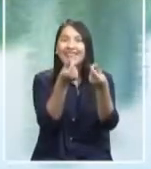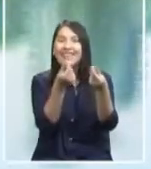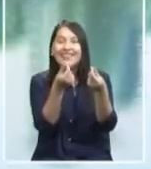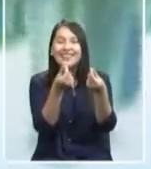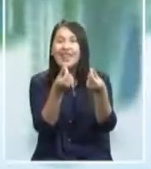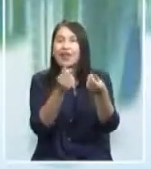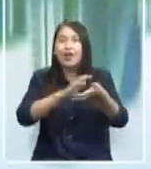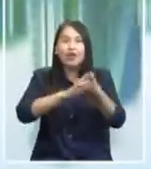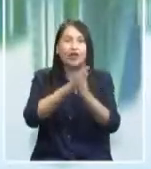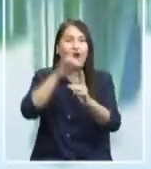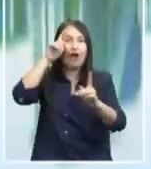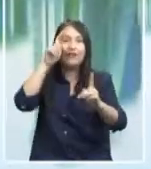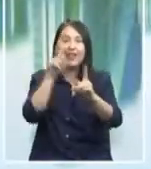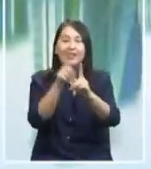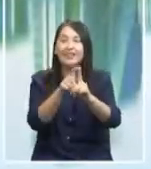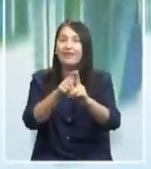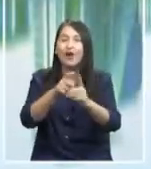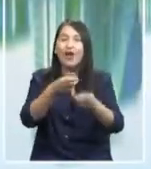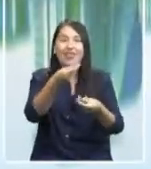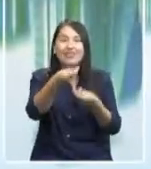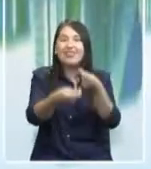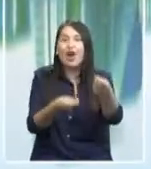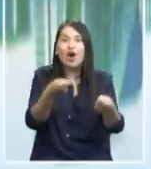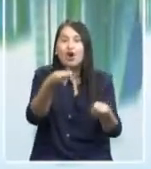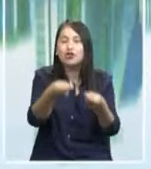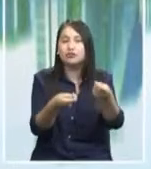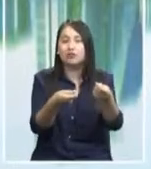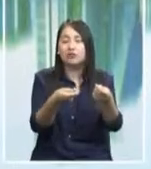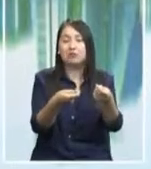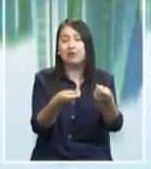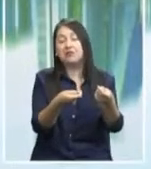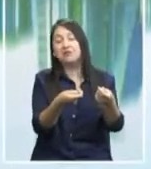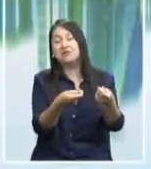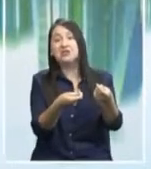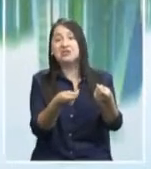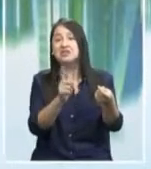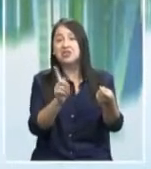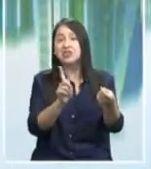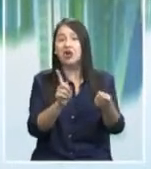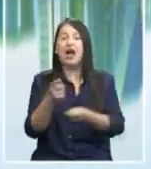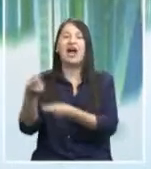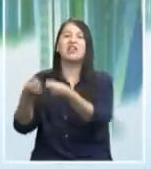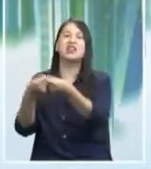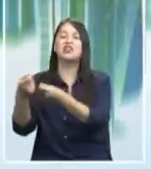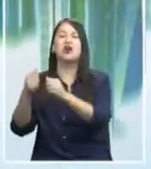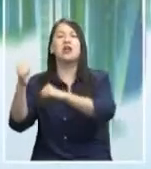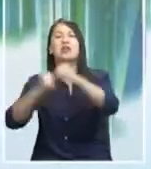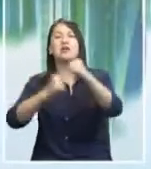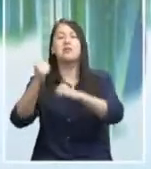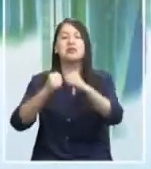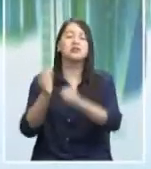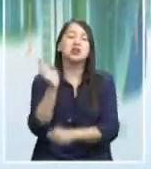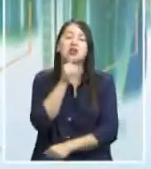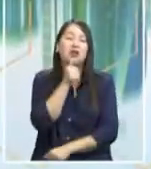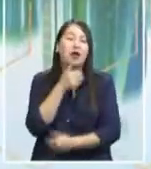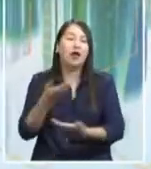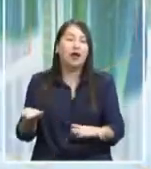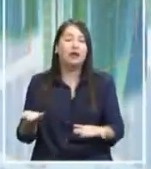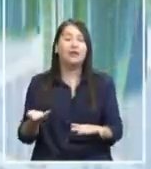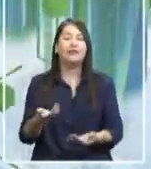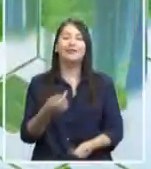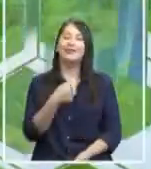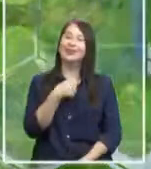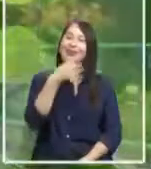Otherwise, businesses will not exist. I said, you're wrong. Money is not what drives the